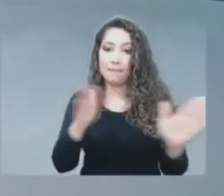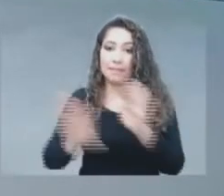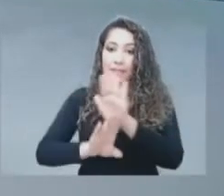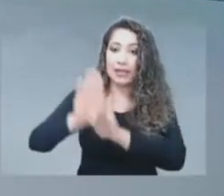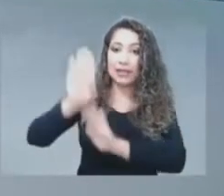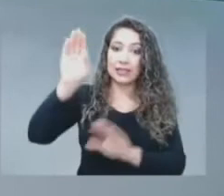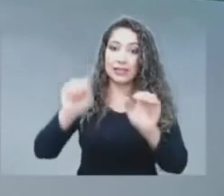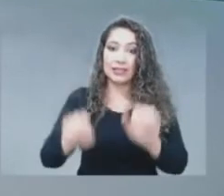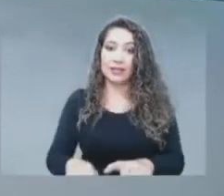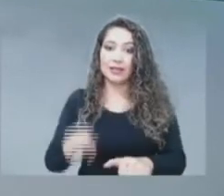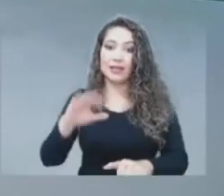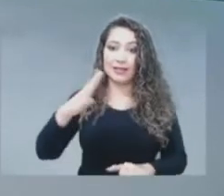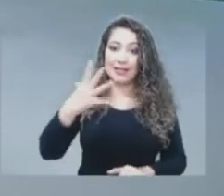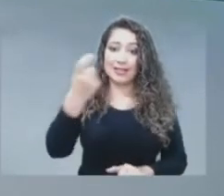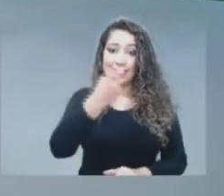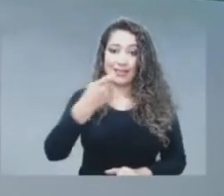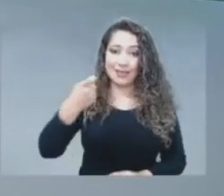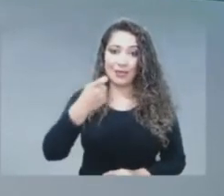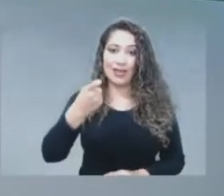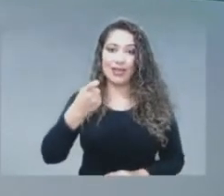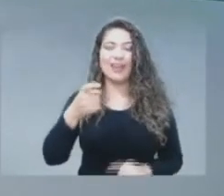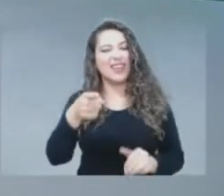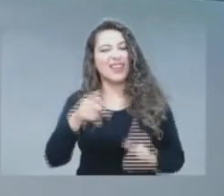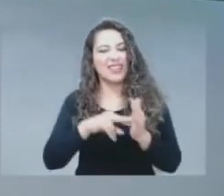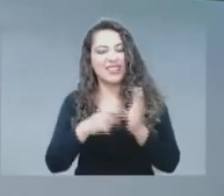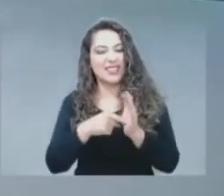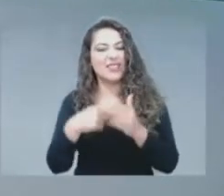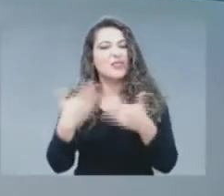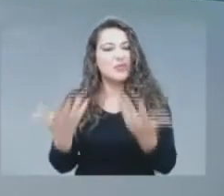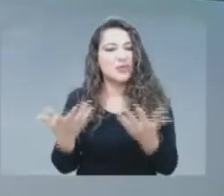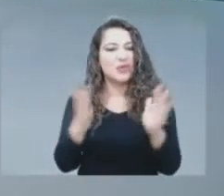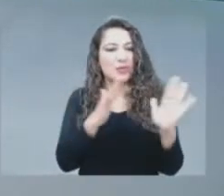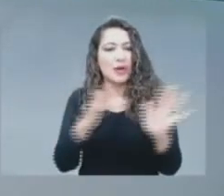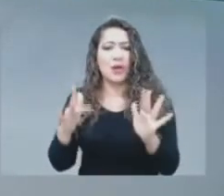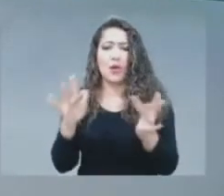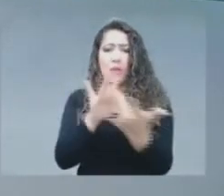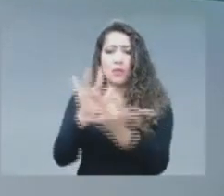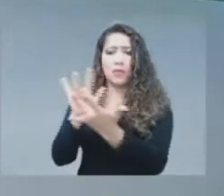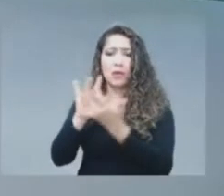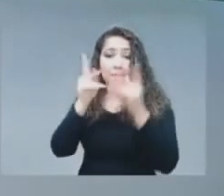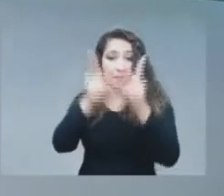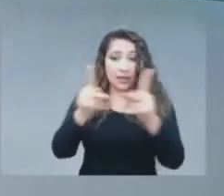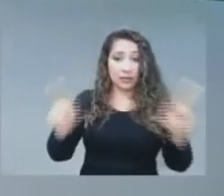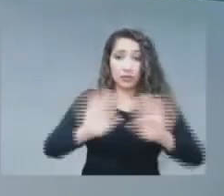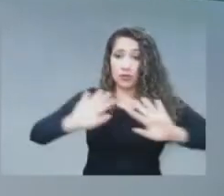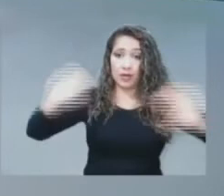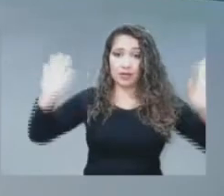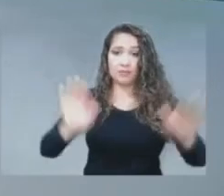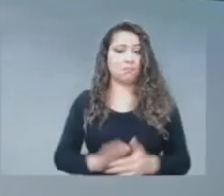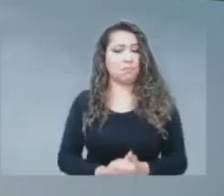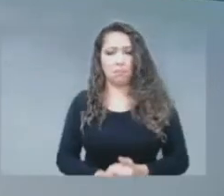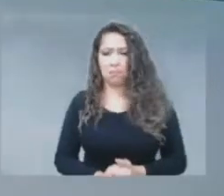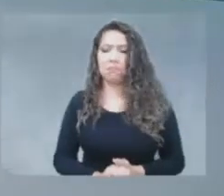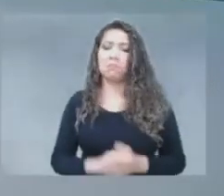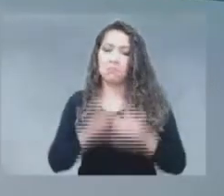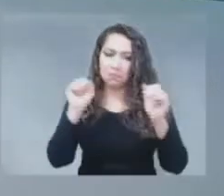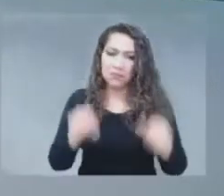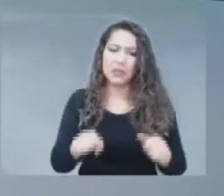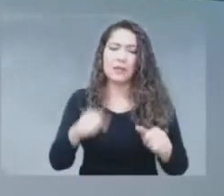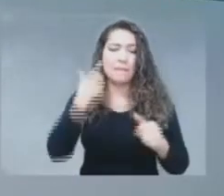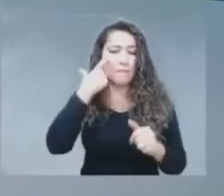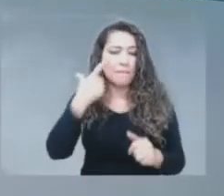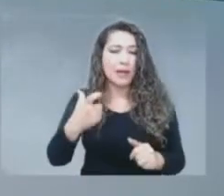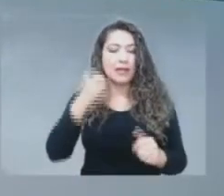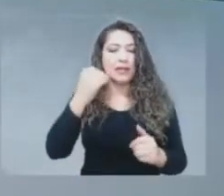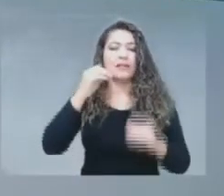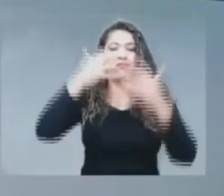that are far more used. The fifth generation doesn't come only to connect people. It actually is,